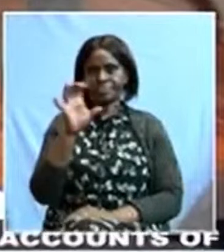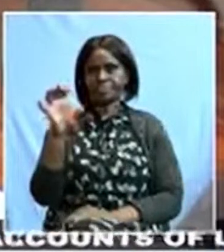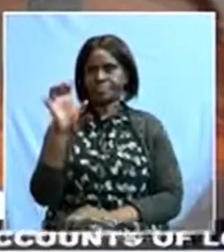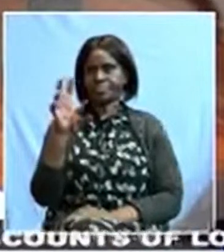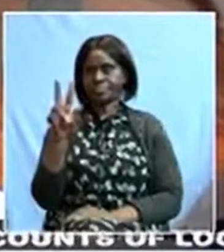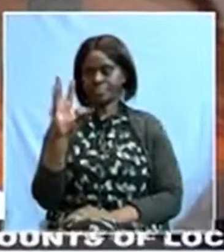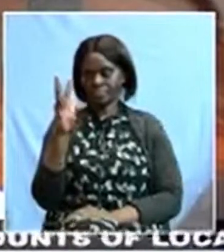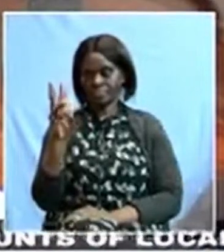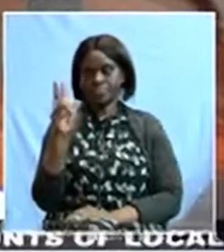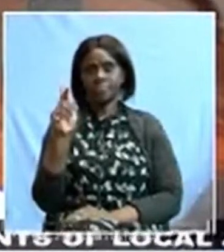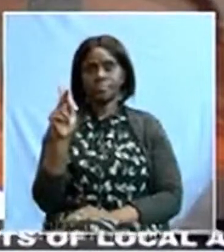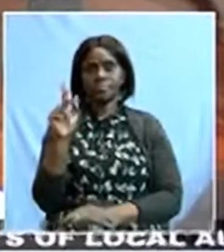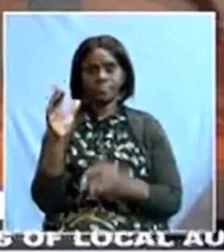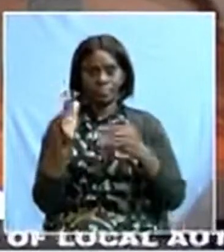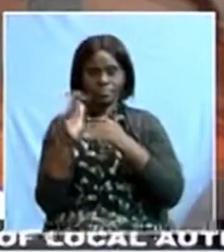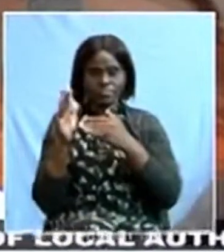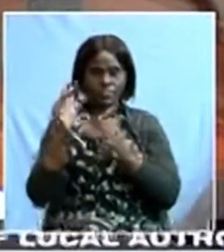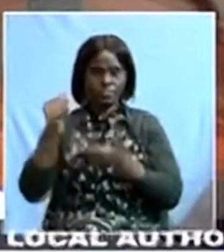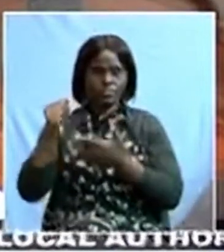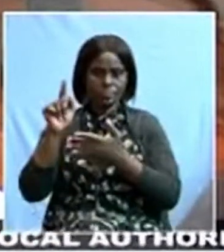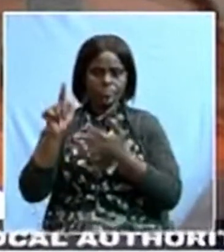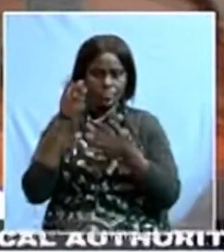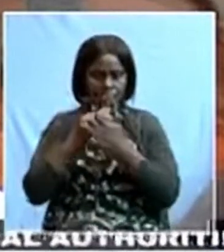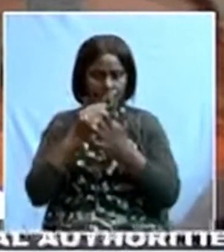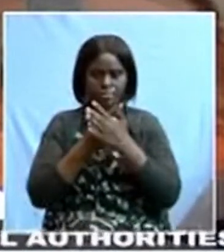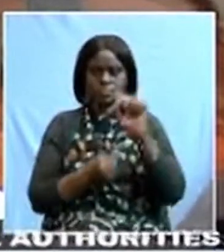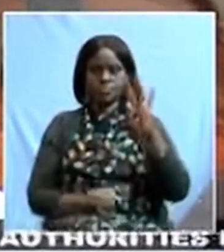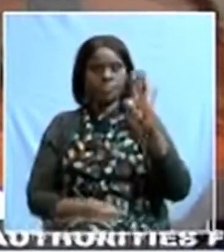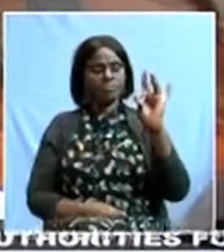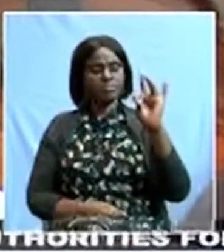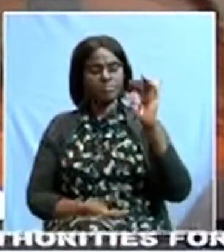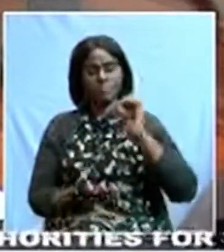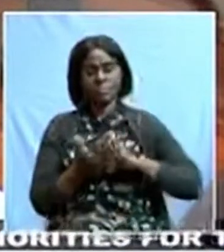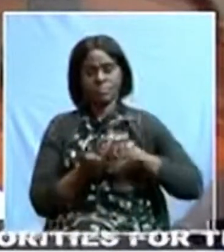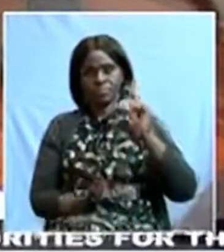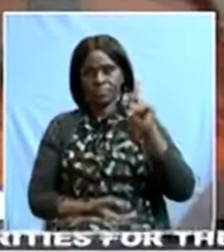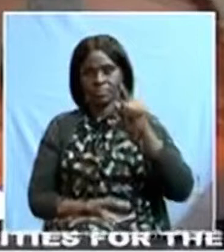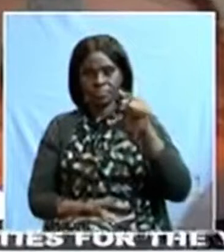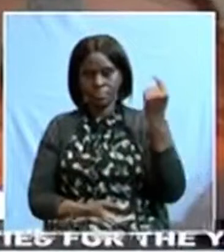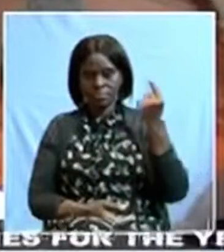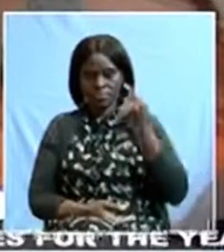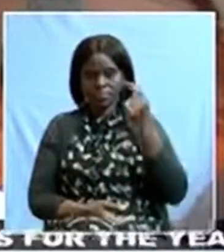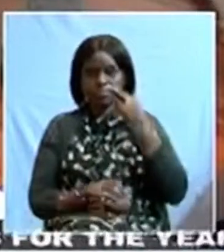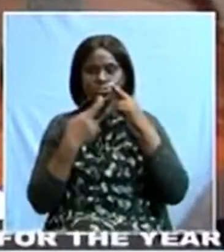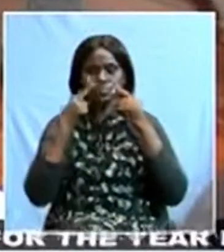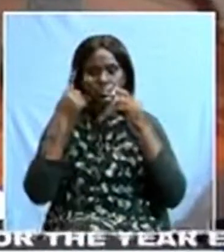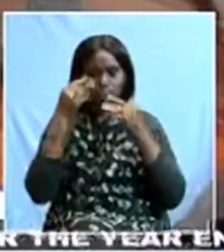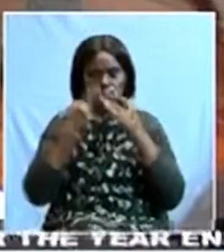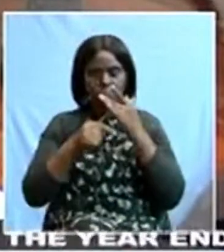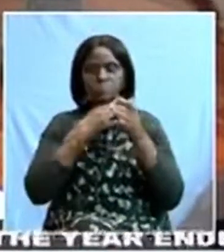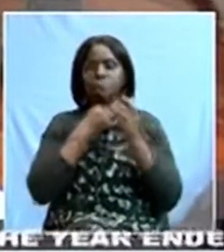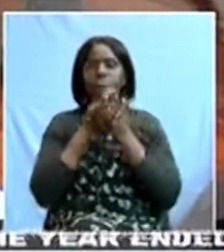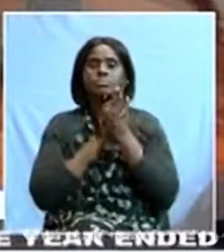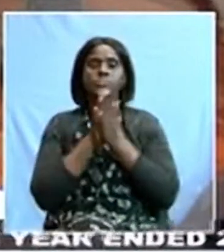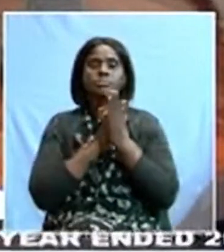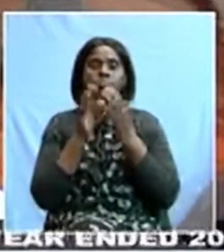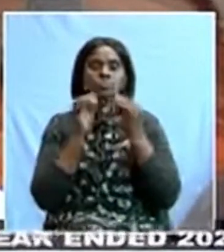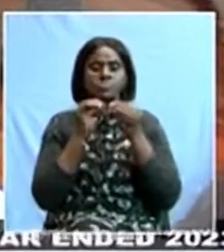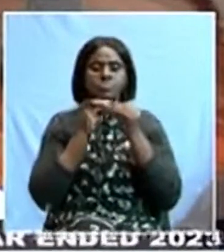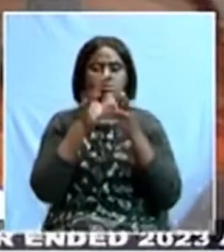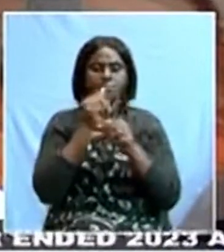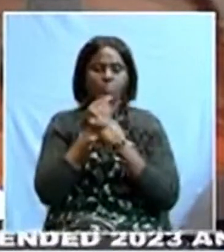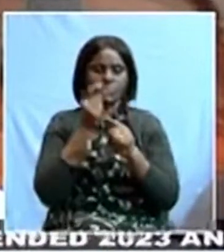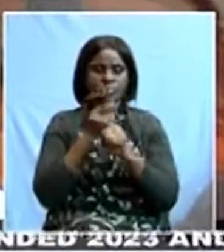748,526 kwacha against the budgeted amount of 48,000 kwacha was as a result of interest received